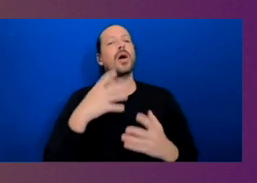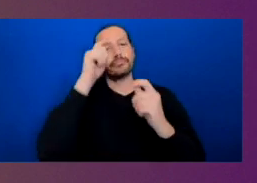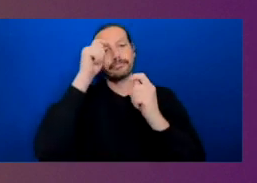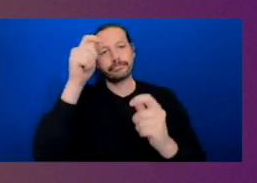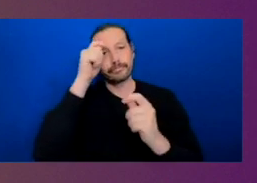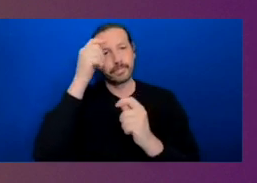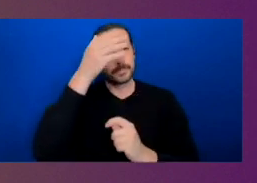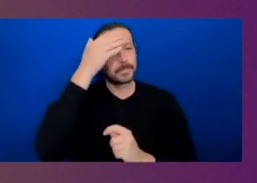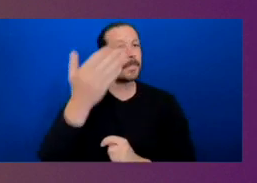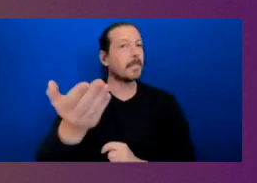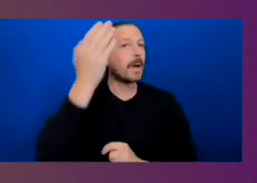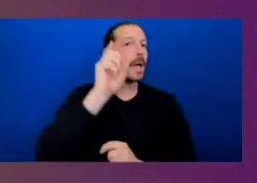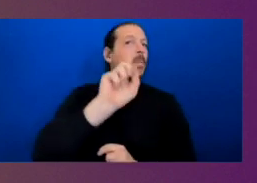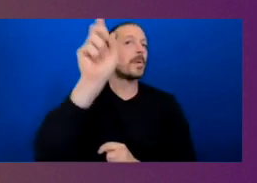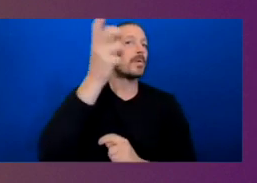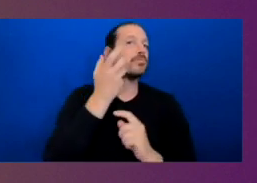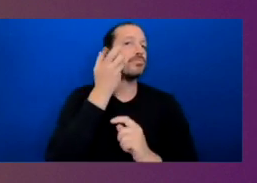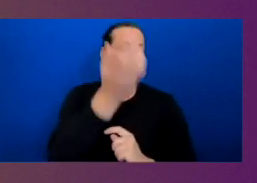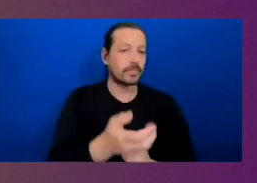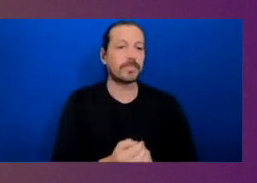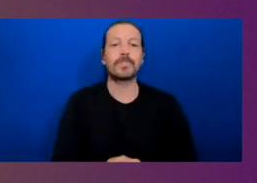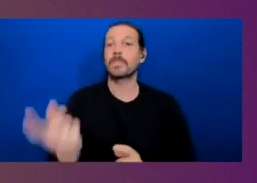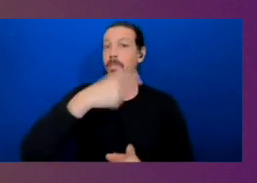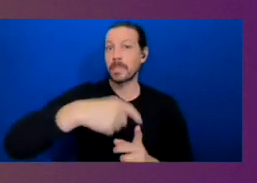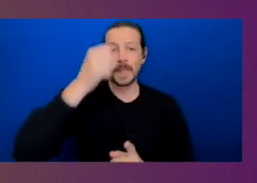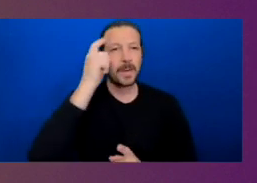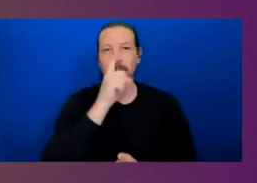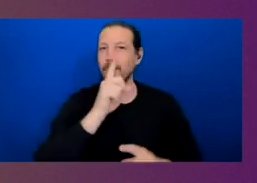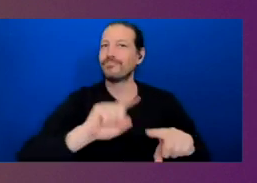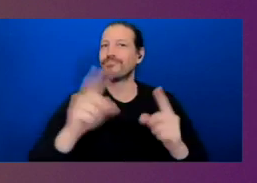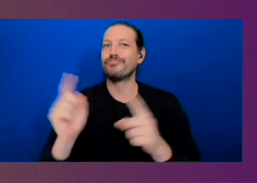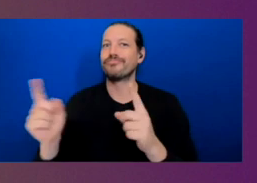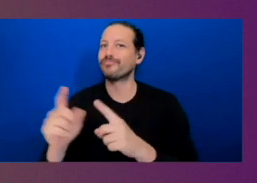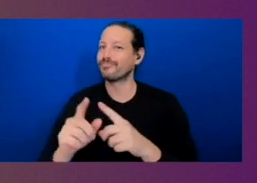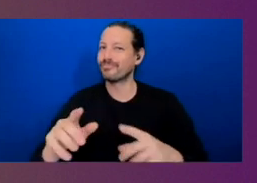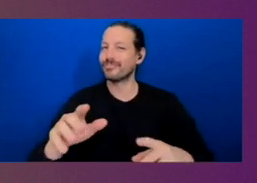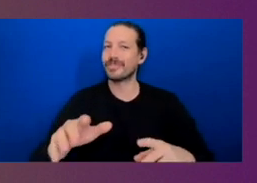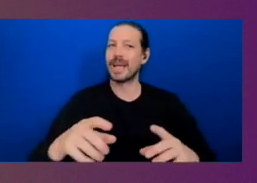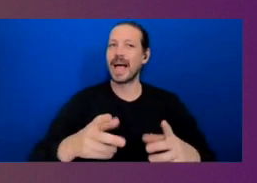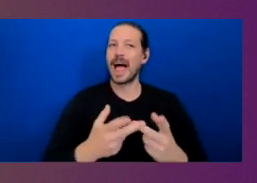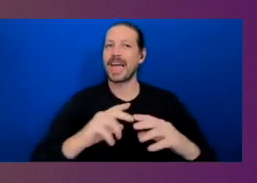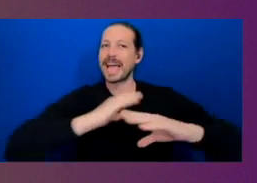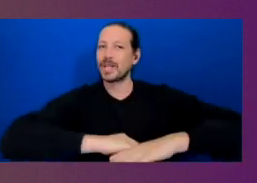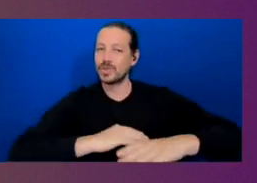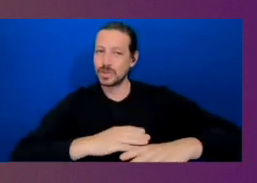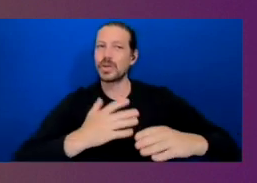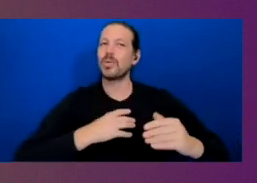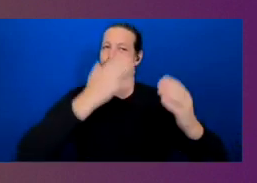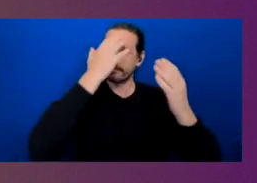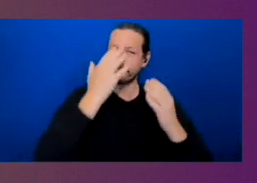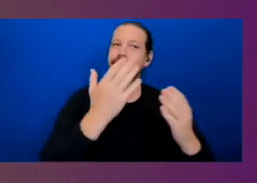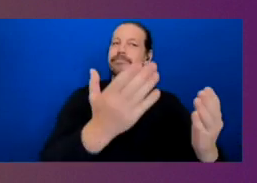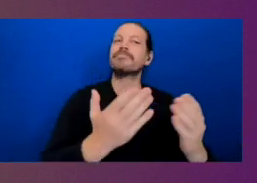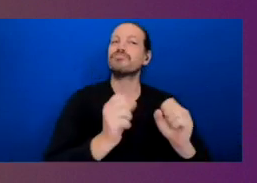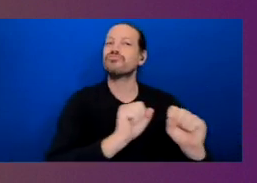emerging. I also acknowledge that we have people joining us from many other places, both in Australia and around the world, and so I pay my respects to the